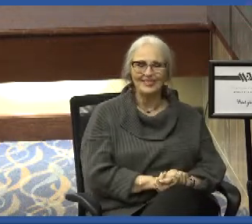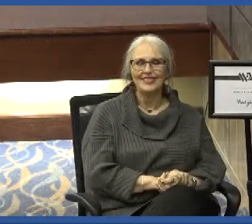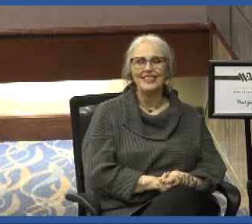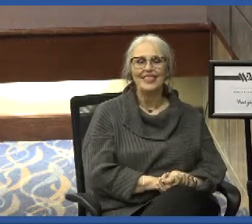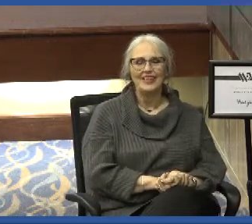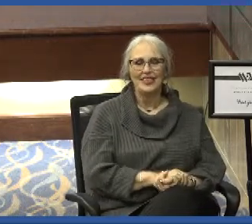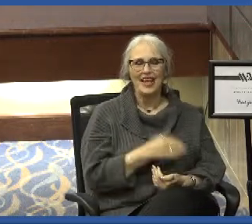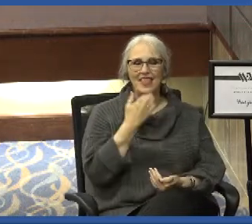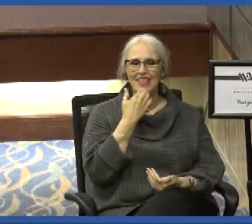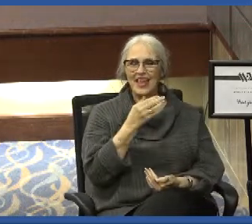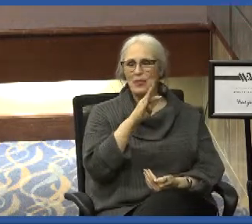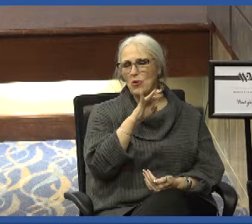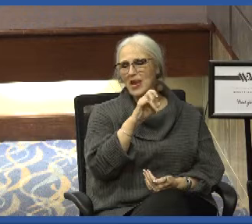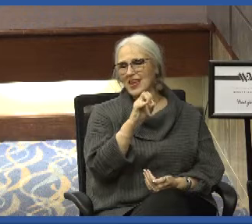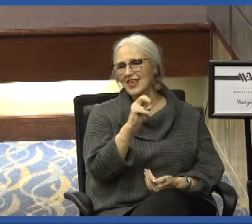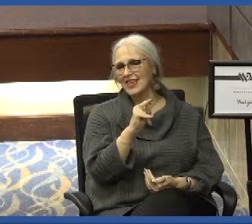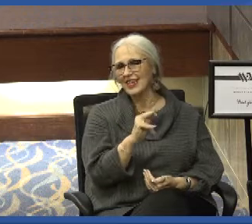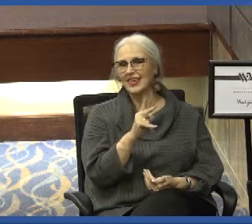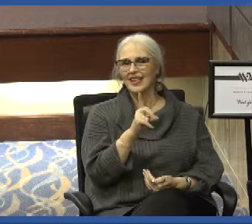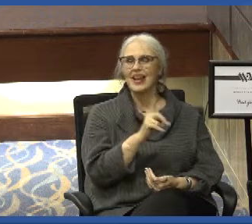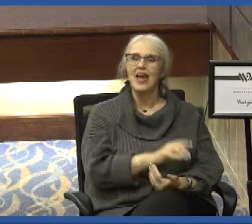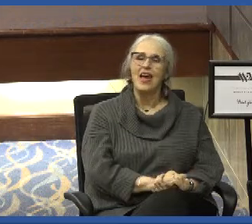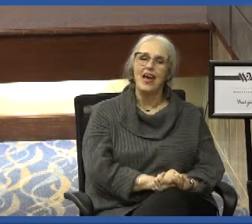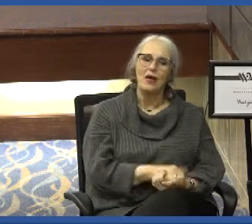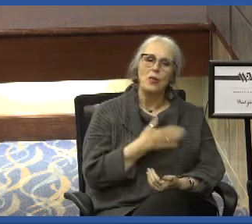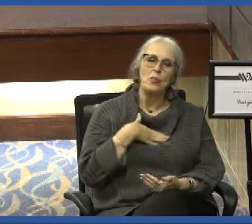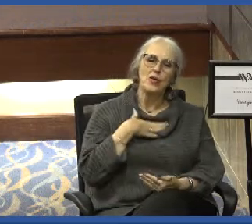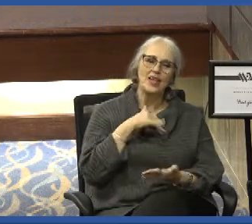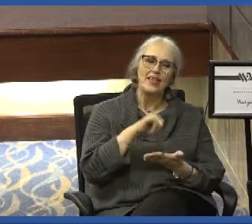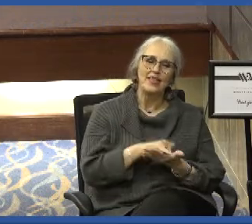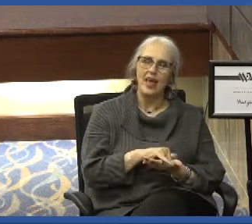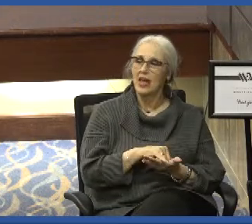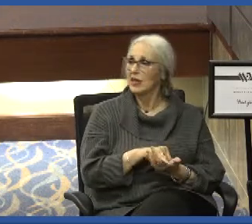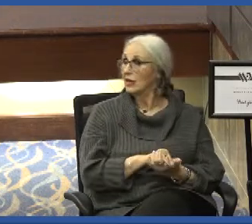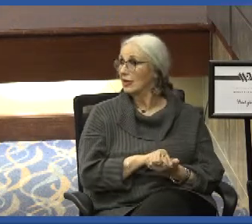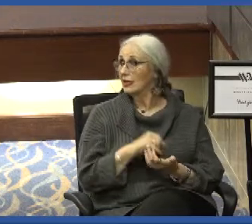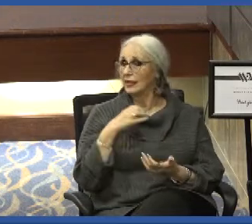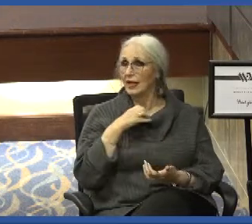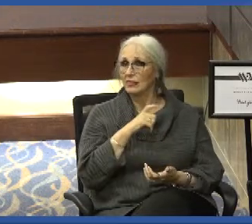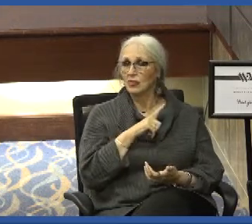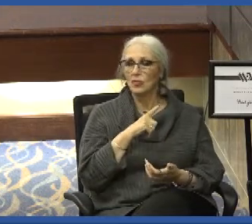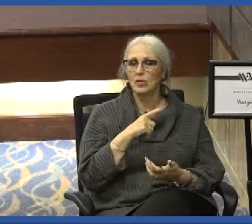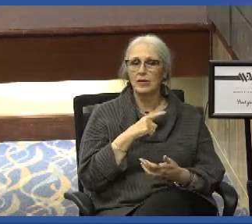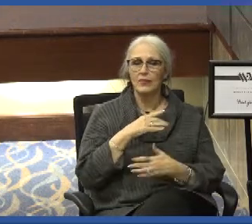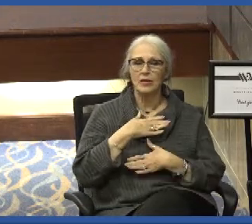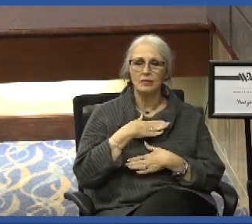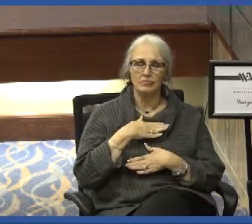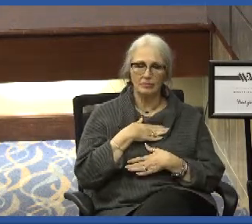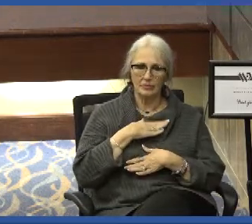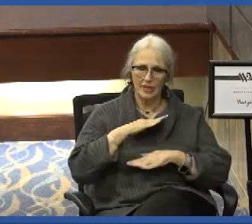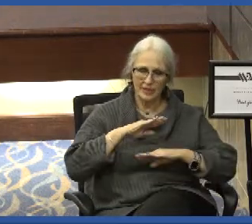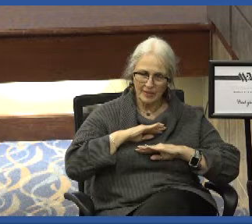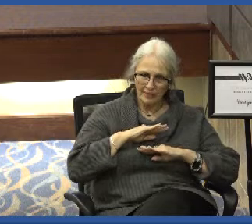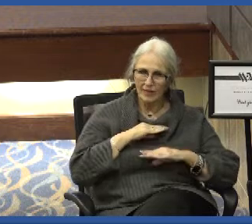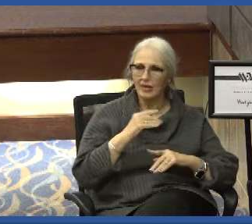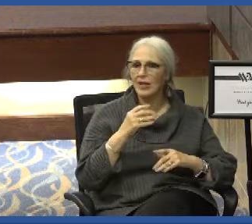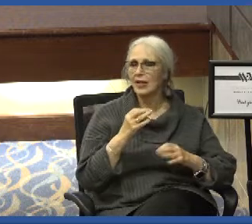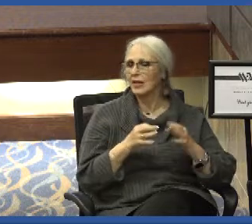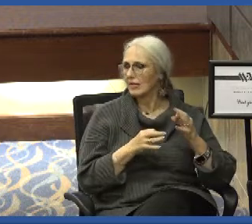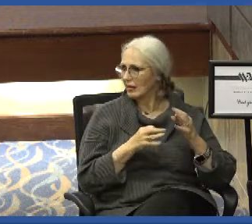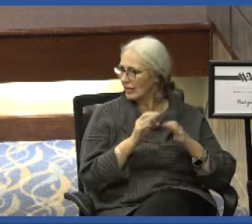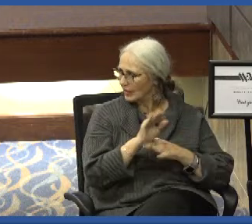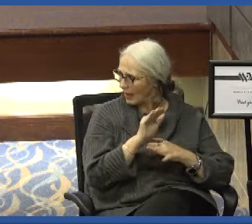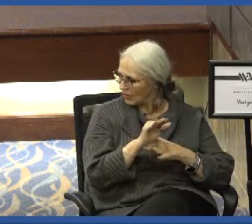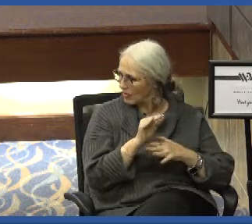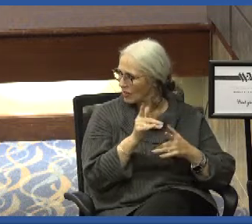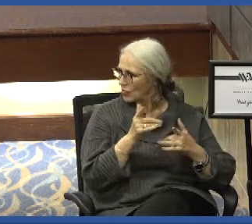Thank you, Bradley. Really appreciate that. And Mayor and Council, we are pleased to be able to spend some time with you this afternoon